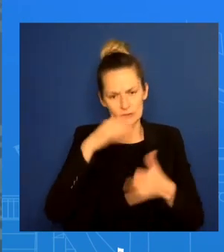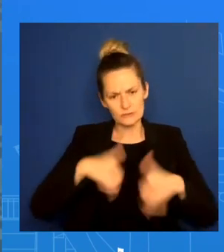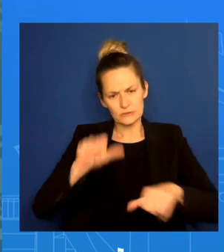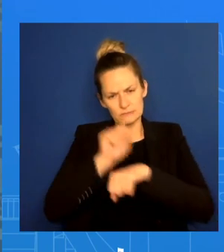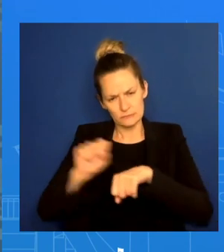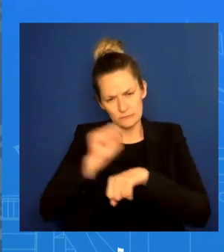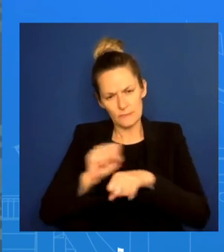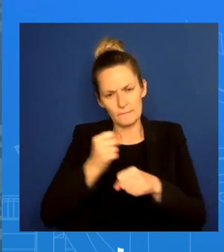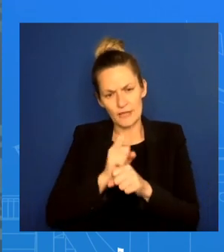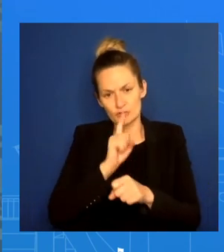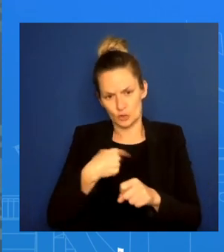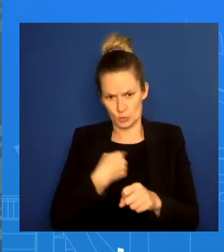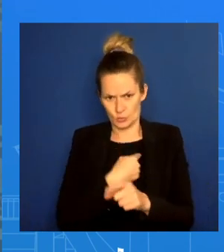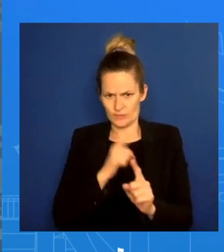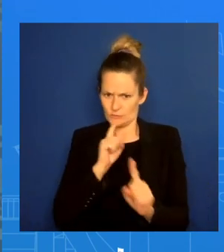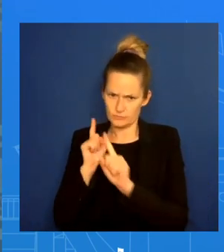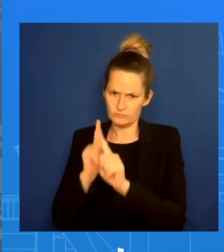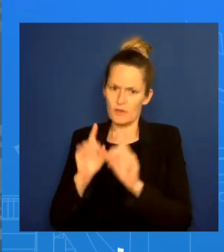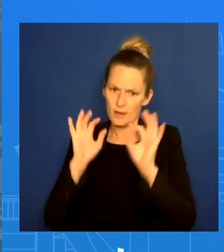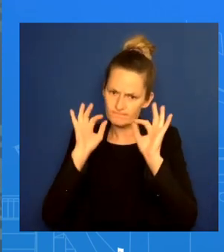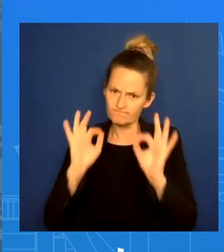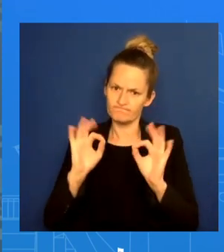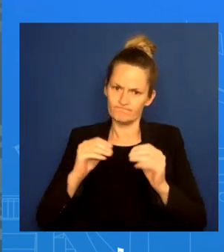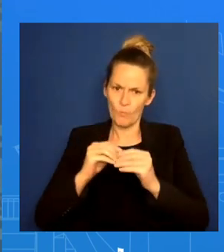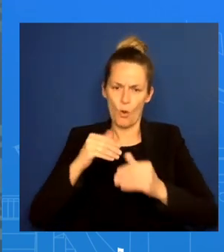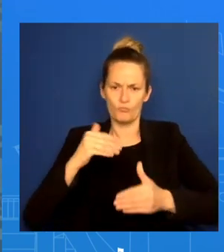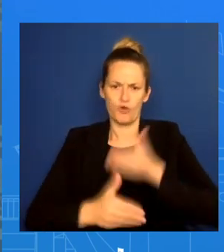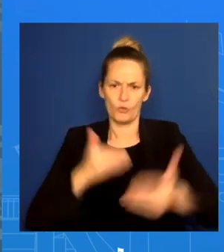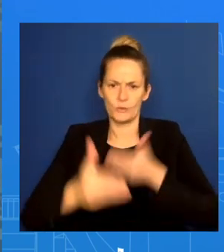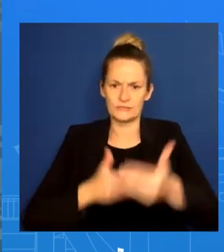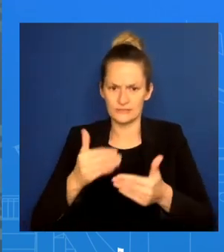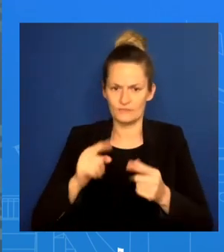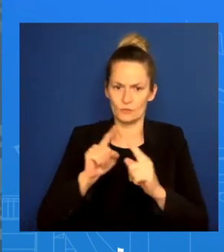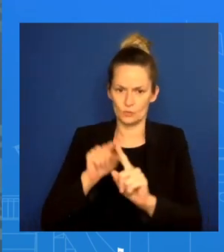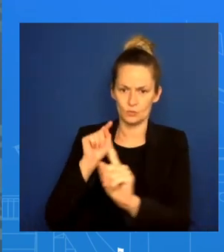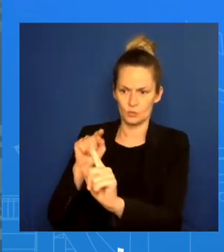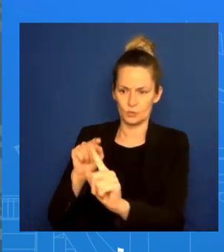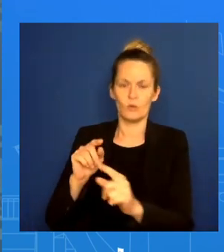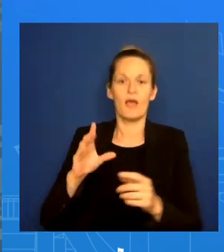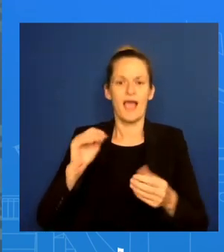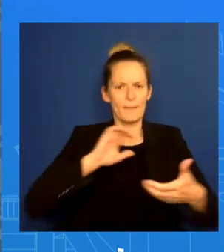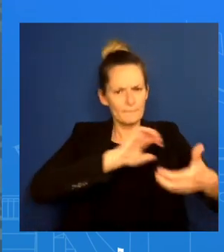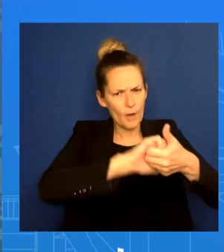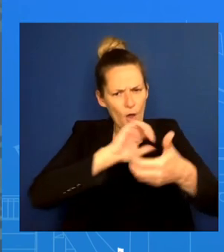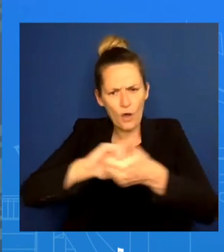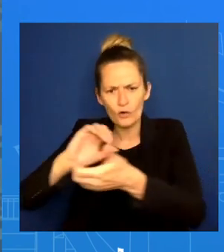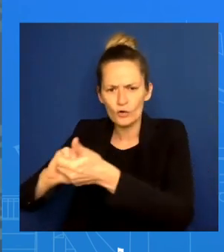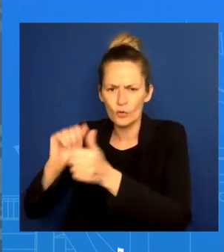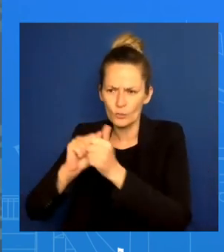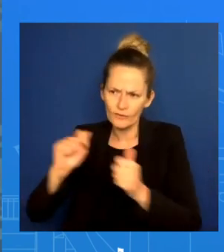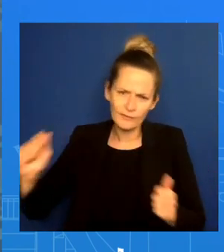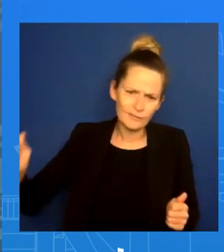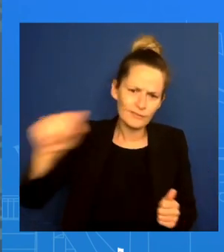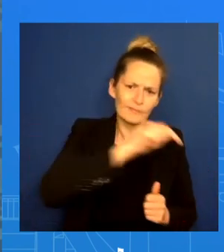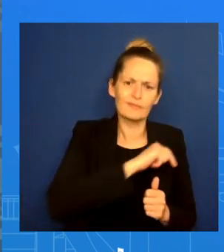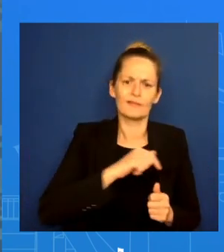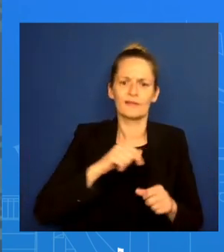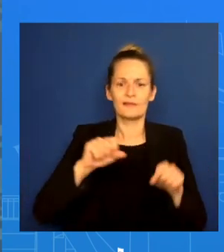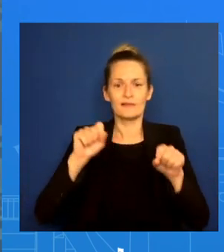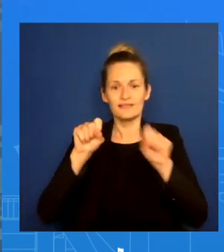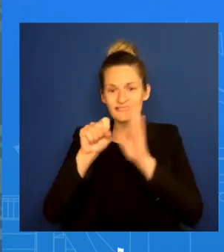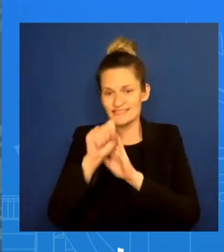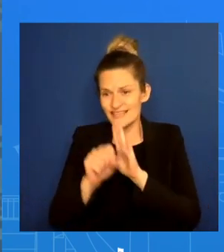days and work with partners on the ground, in the community, and across the world to combat this virus. And we have been making sure